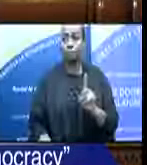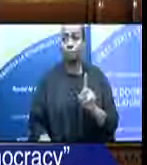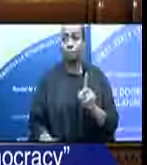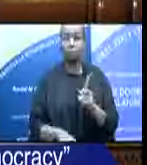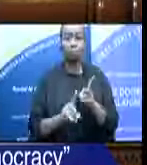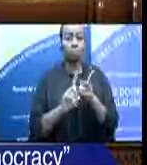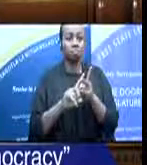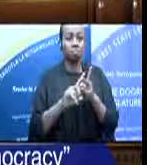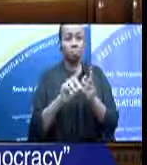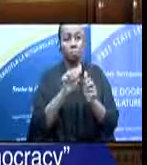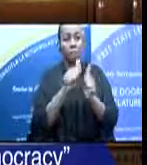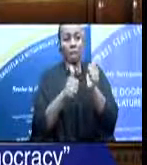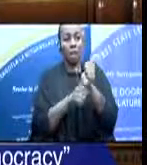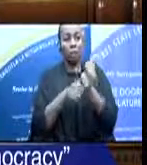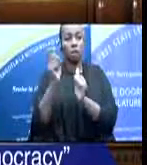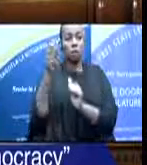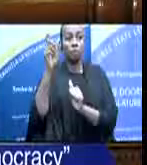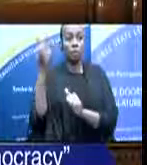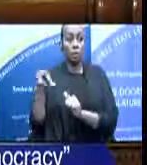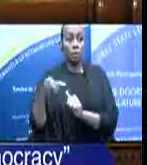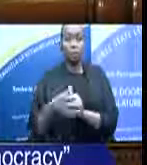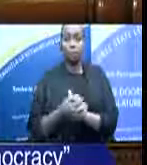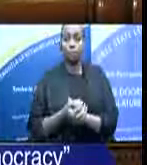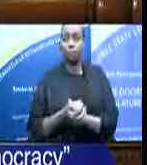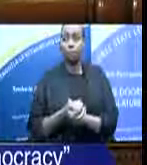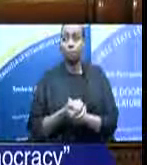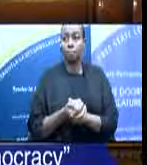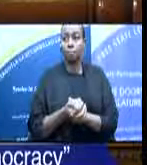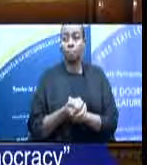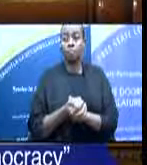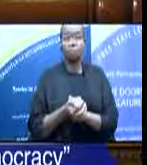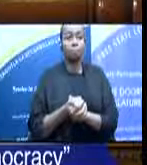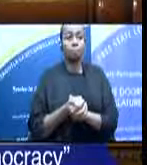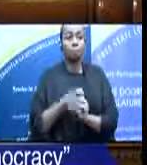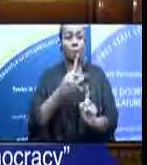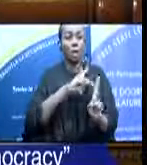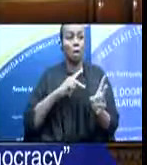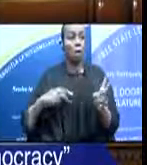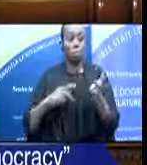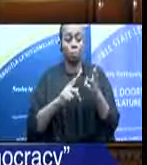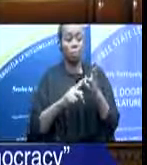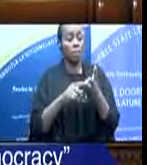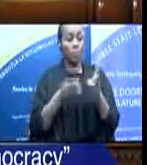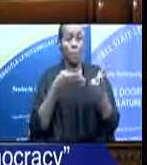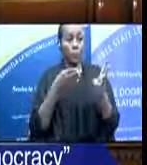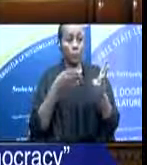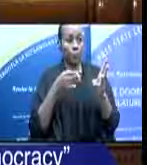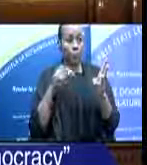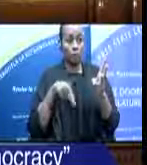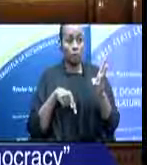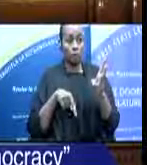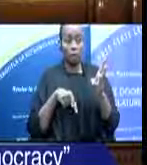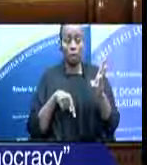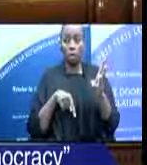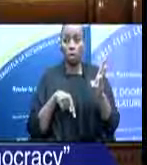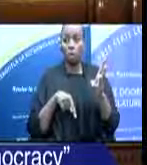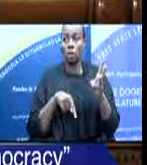Honourable Deputy Speaker, in the absence of the Premier, Nontombela,